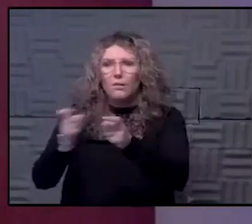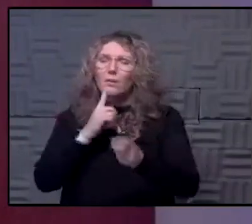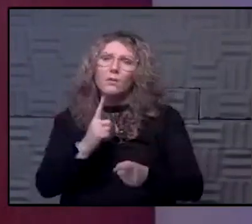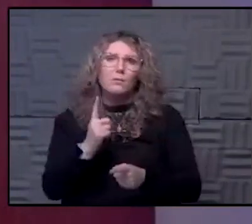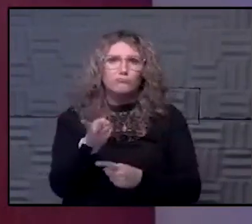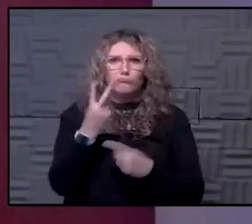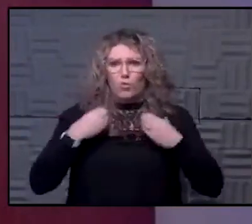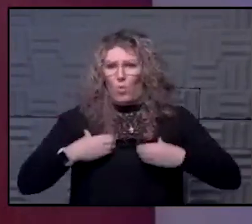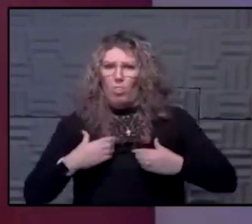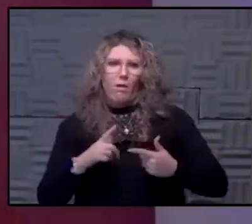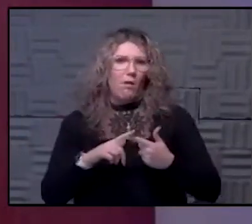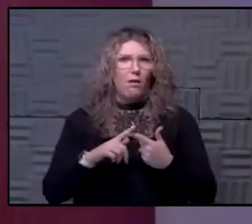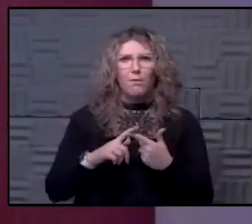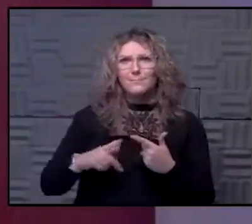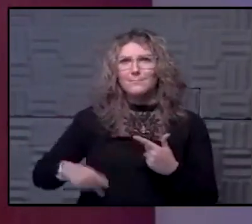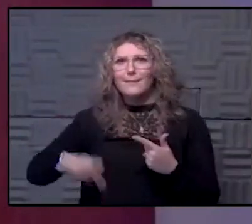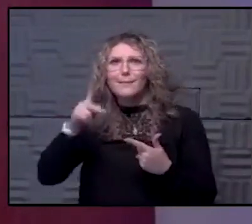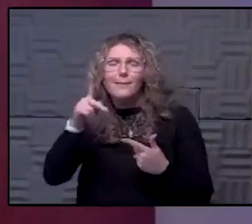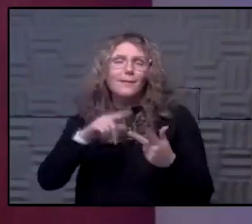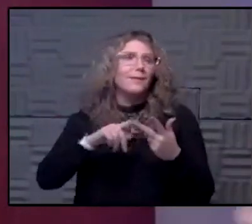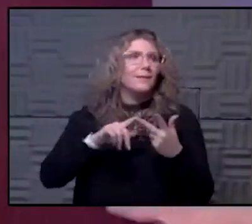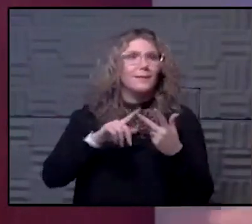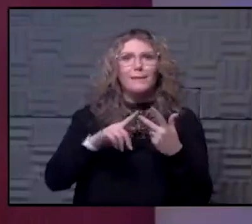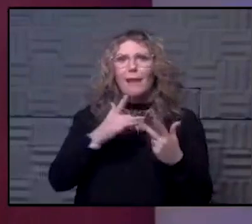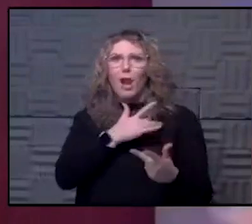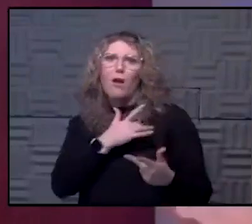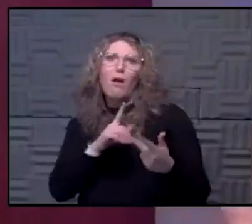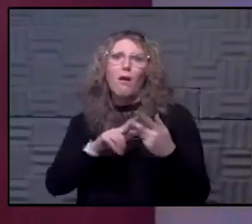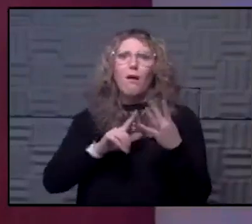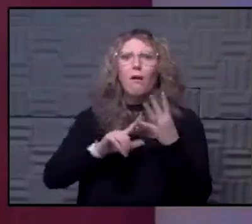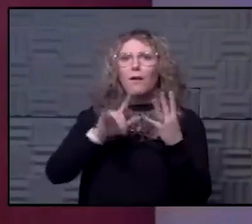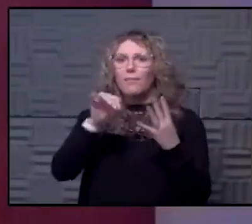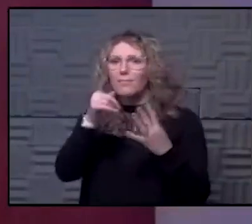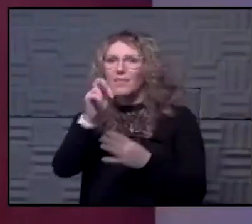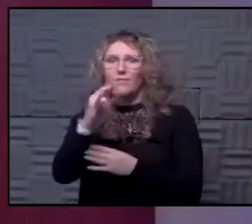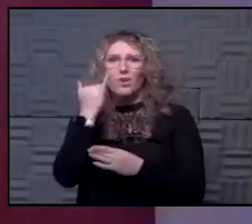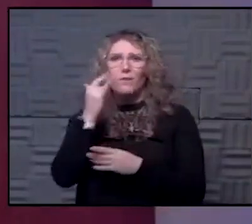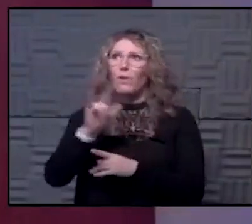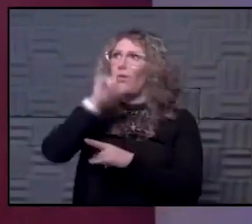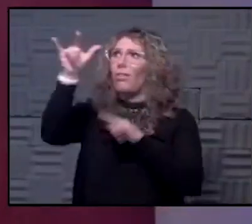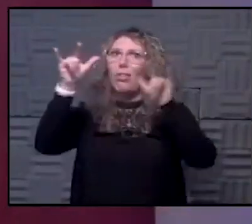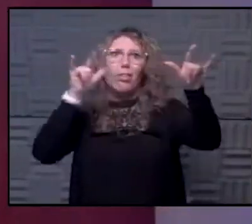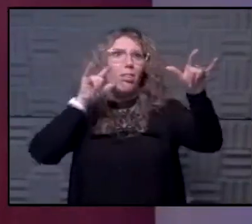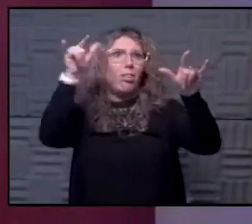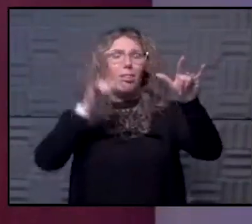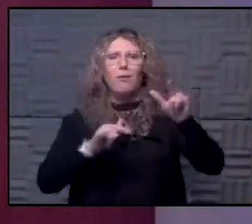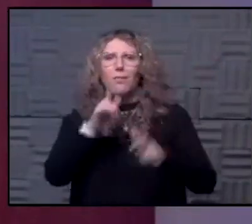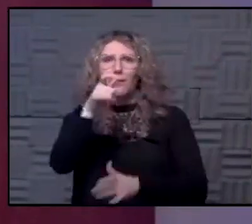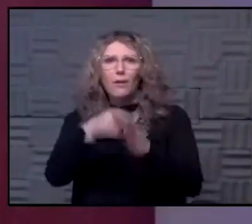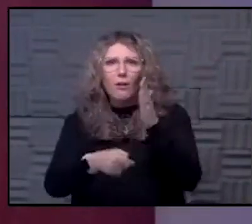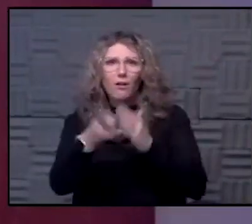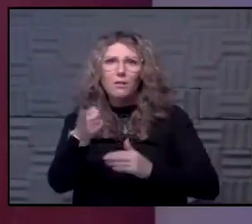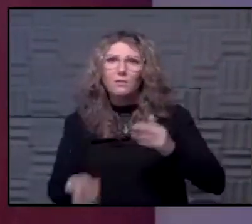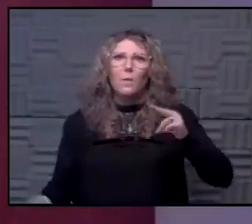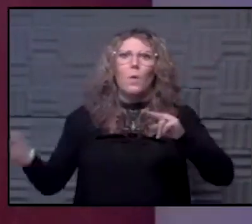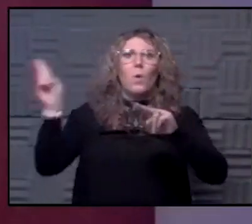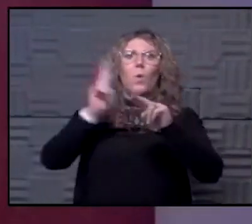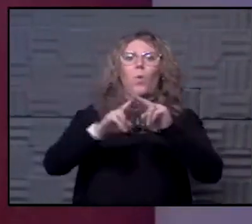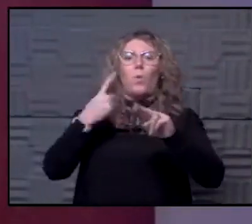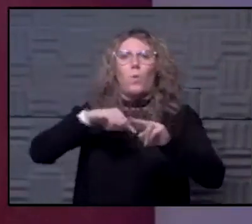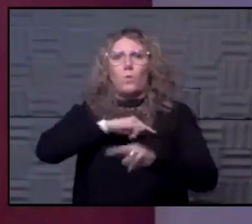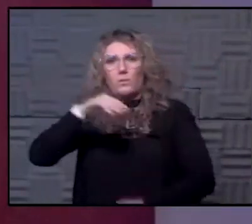heart, a liver, Yeah. 7 transplants. Whereas if you just fly different organs around, the cost of this, we